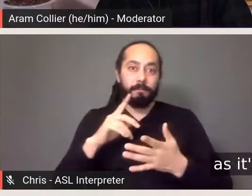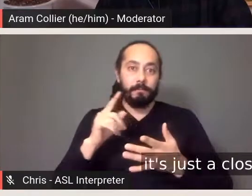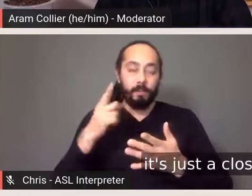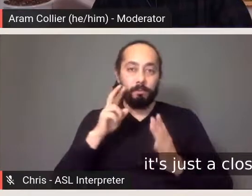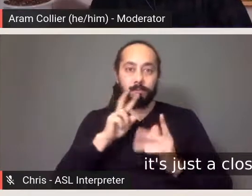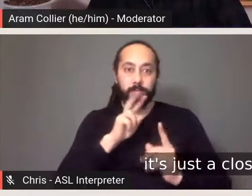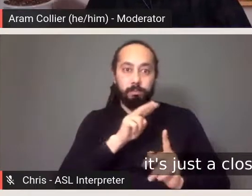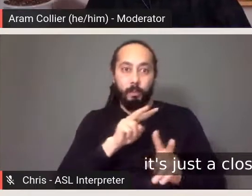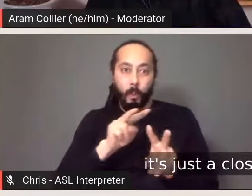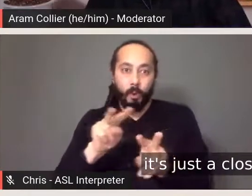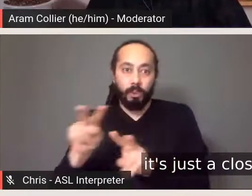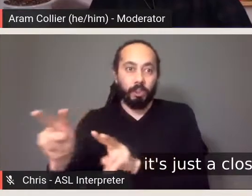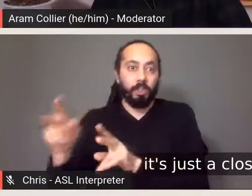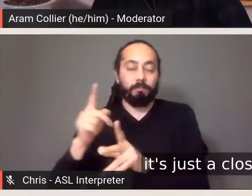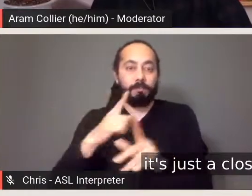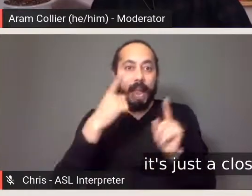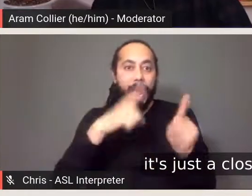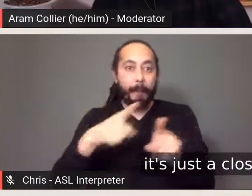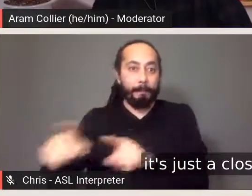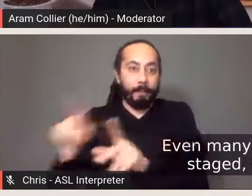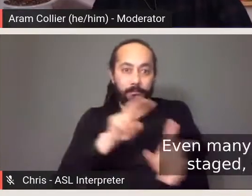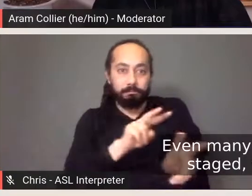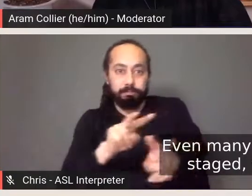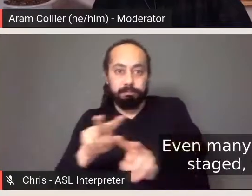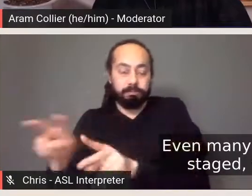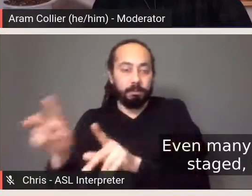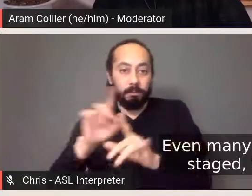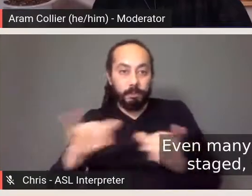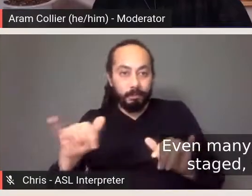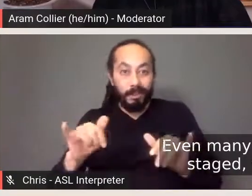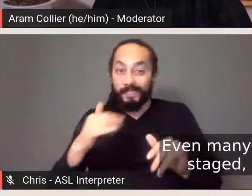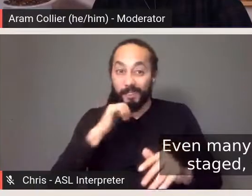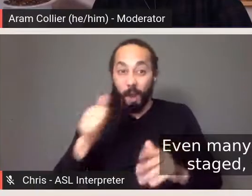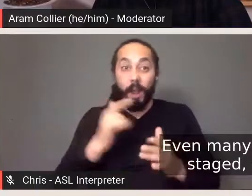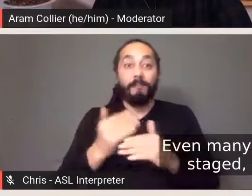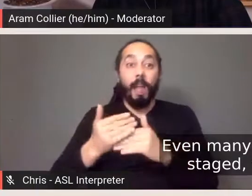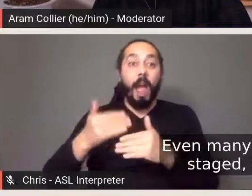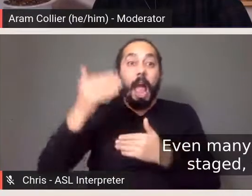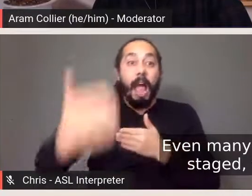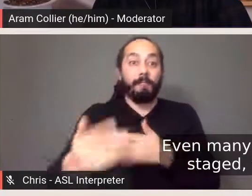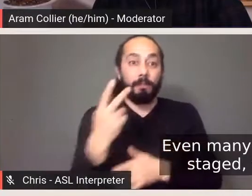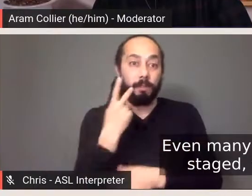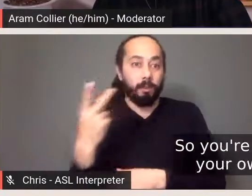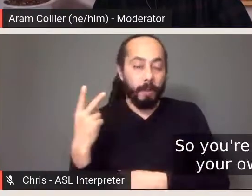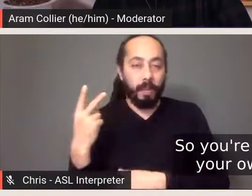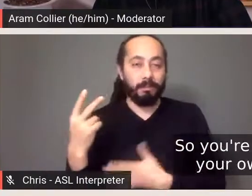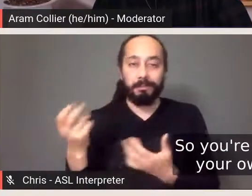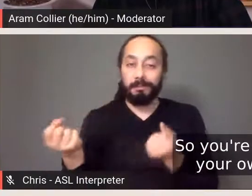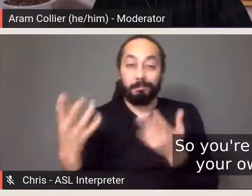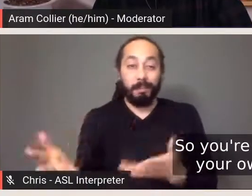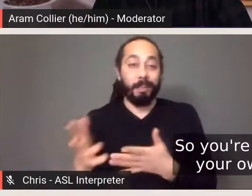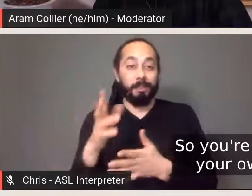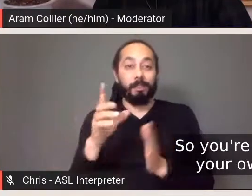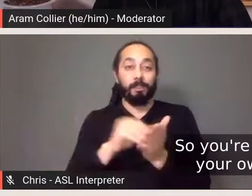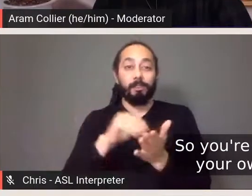happening, it's just a close approximation of it. Even, many documentaries are staged, the shots, right? So you're kind